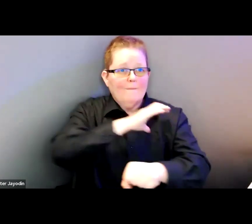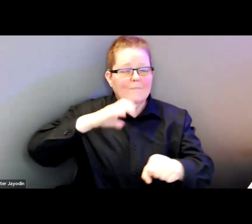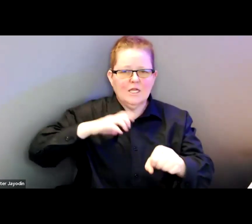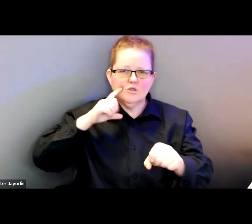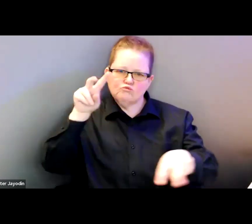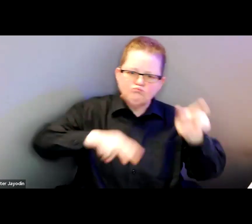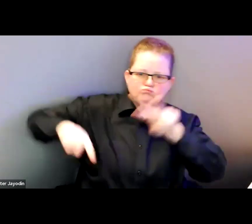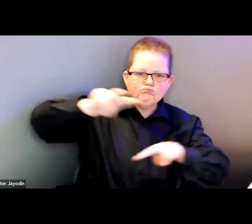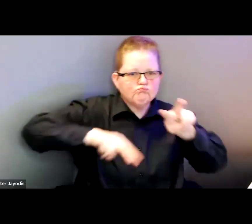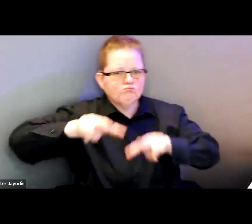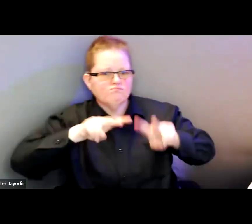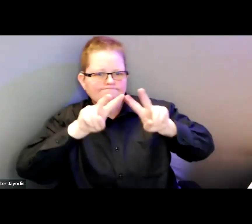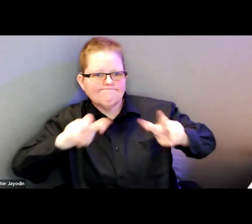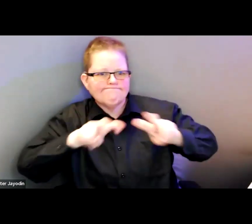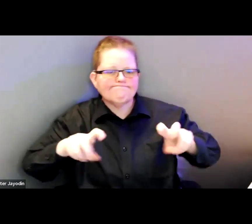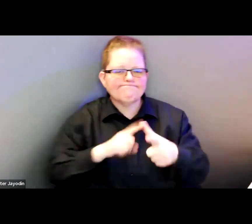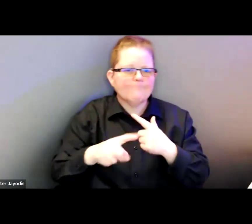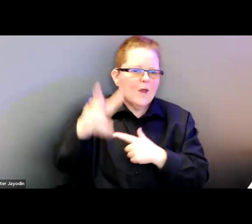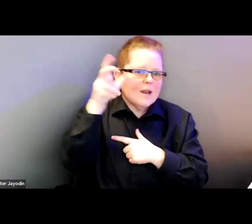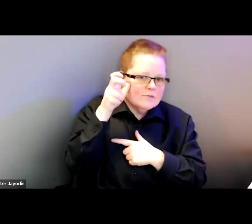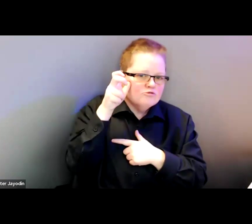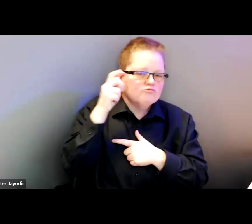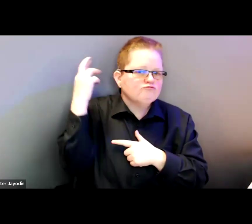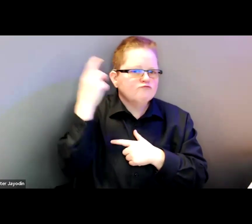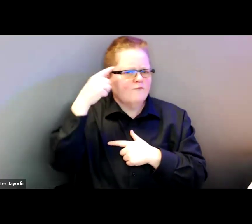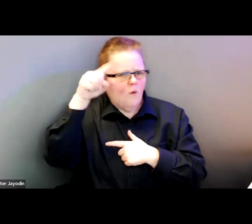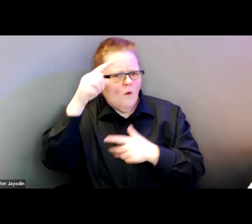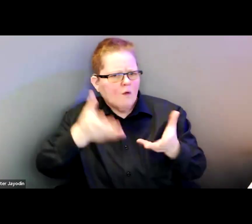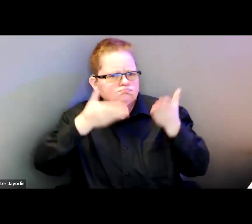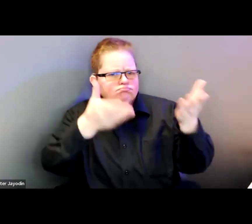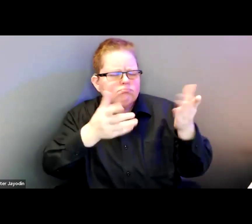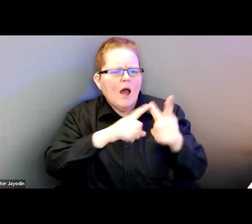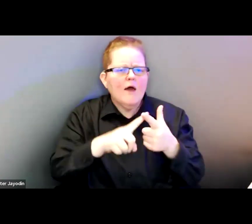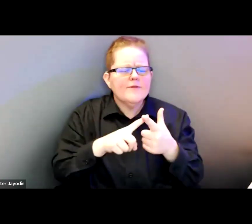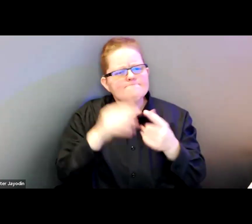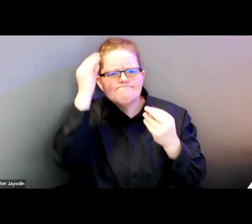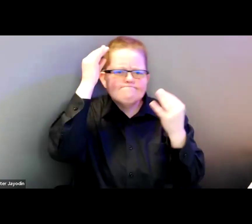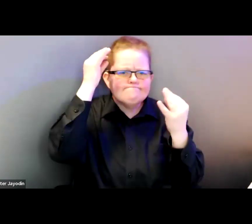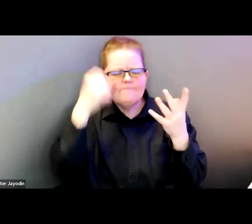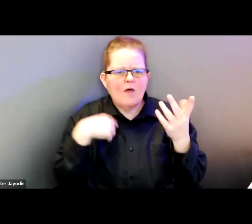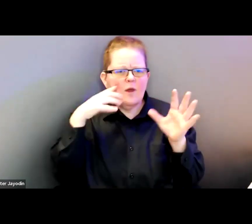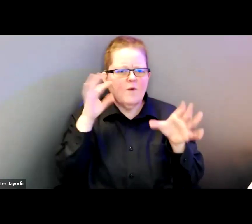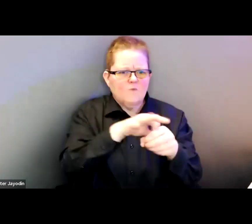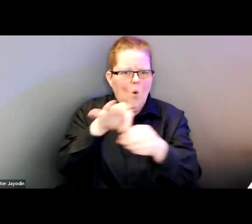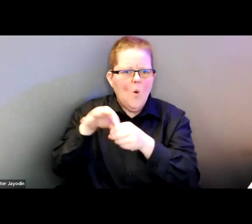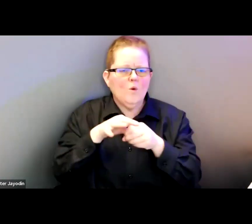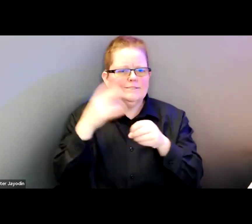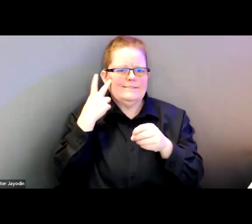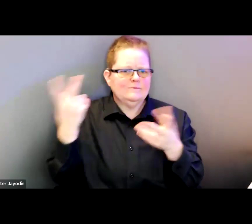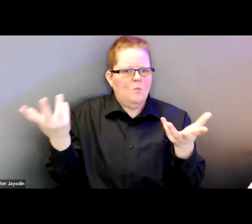listen to the reason for the recommendation and mull it over, and then maybe vote on what we think should be included or not. I'm just